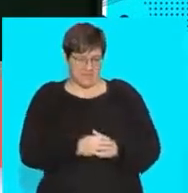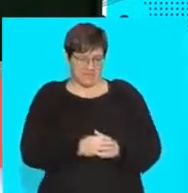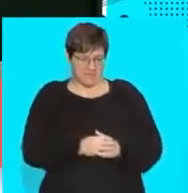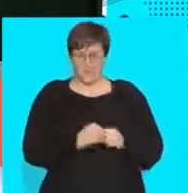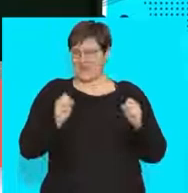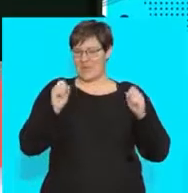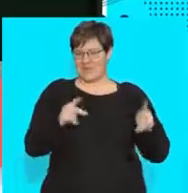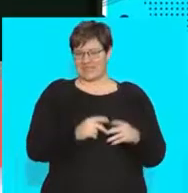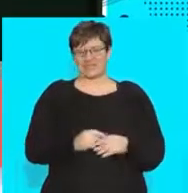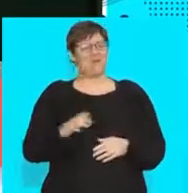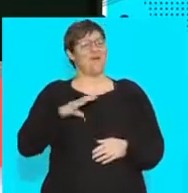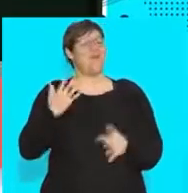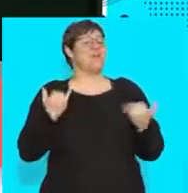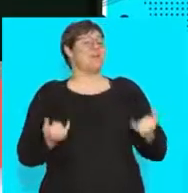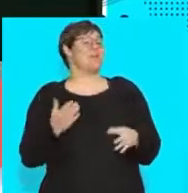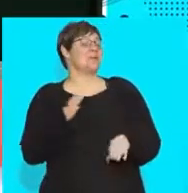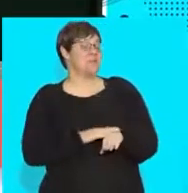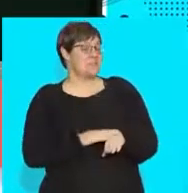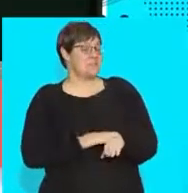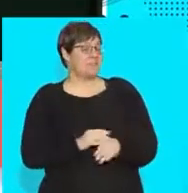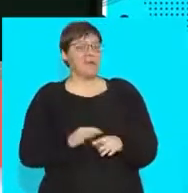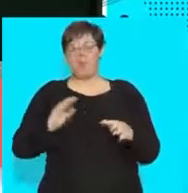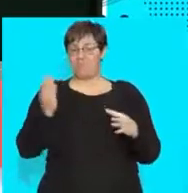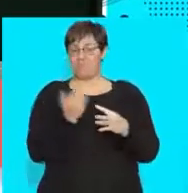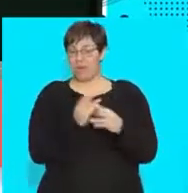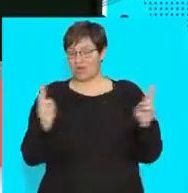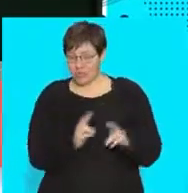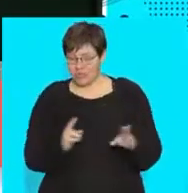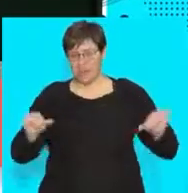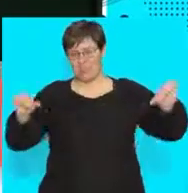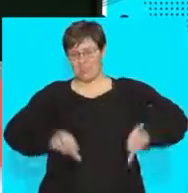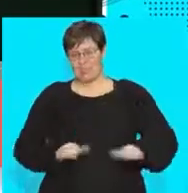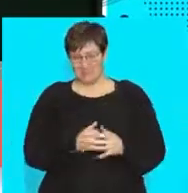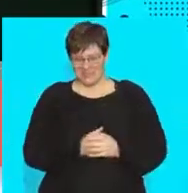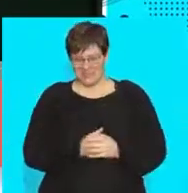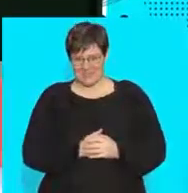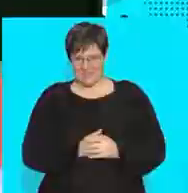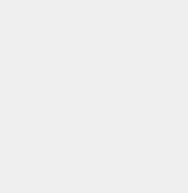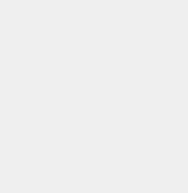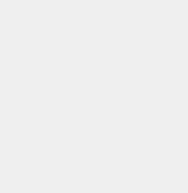Okay. That's all we have time for at the moment. We're going to take a quick break and we'll be right back.